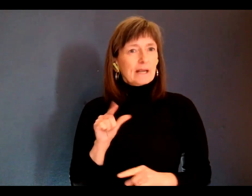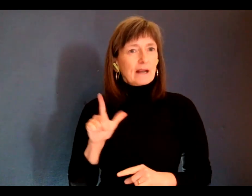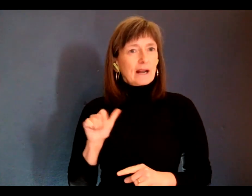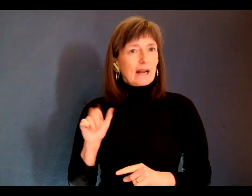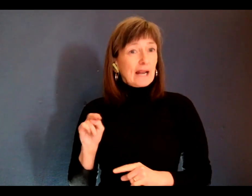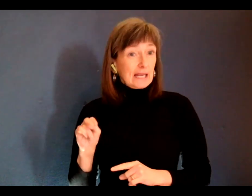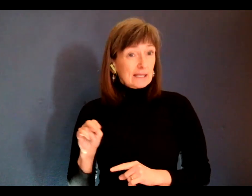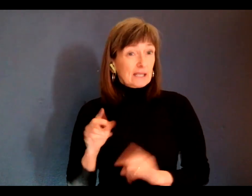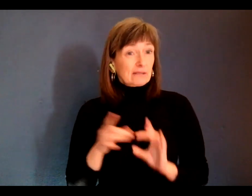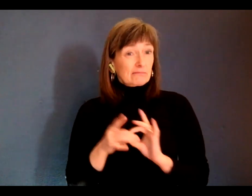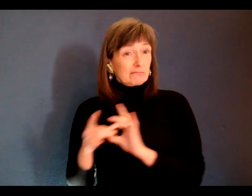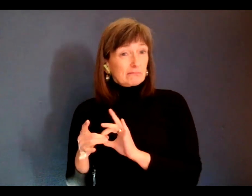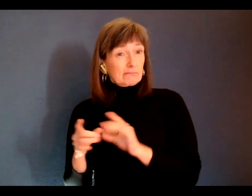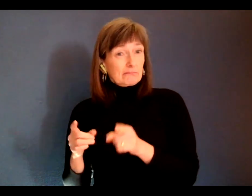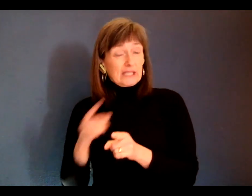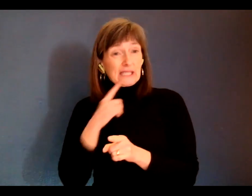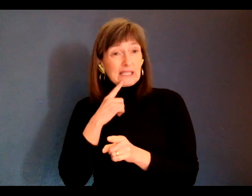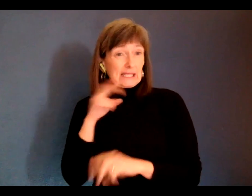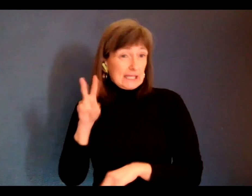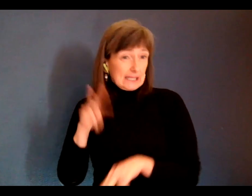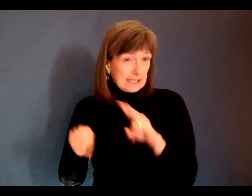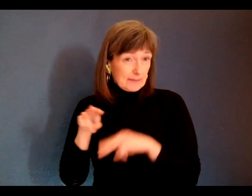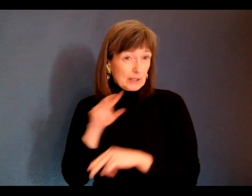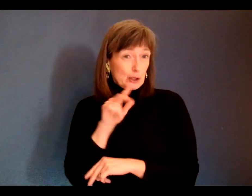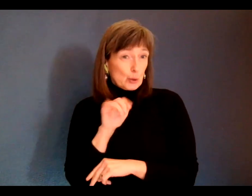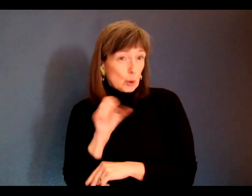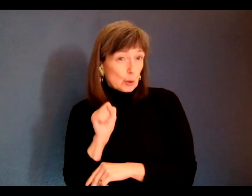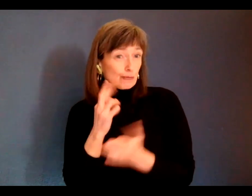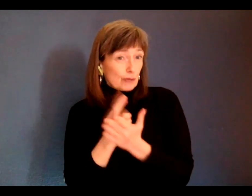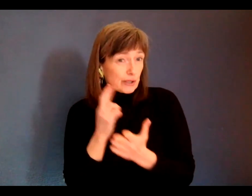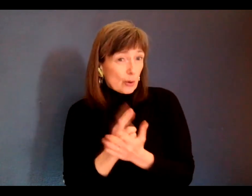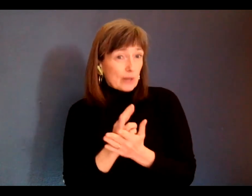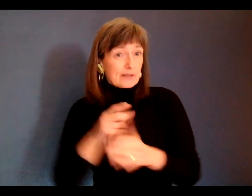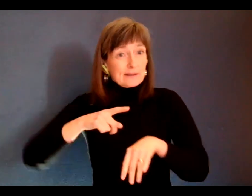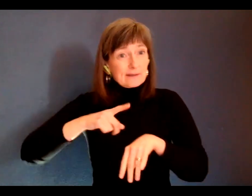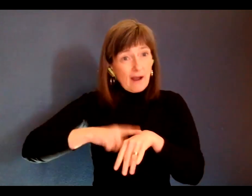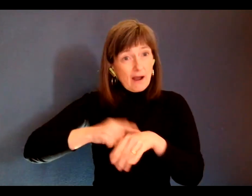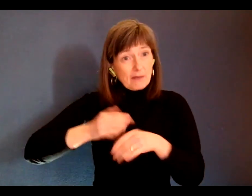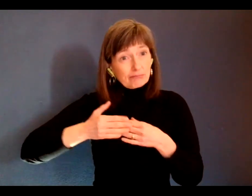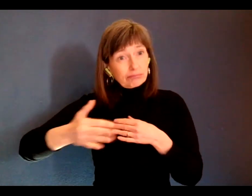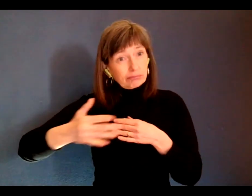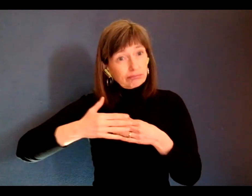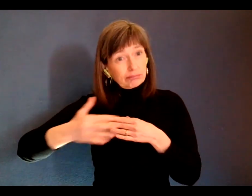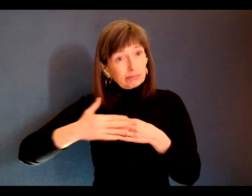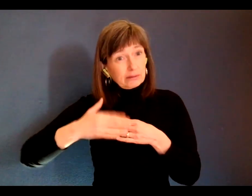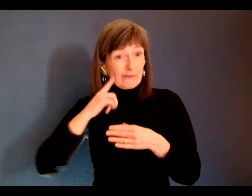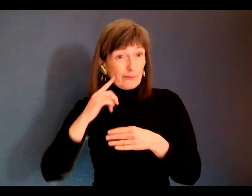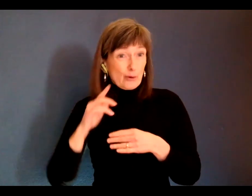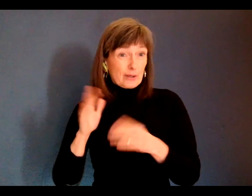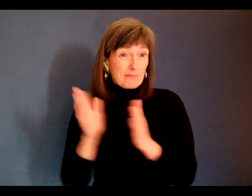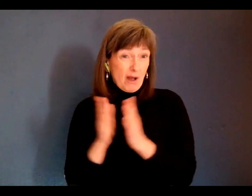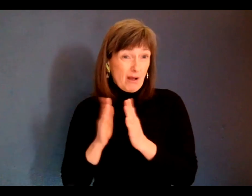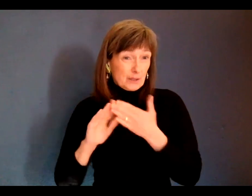question regarding the assessment tools and the time frame, especially in rural Newfoundland,